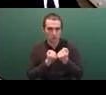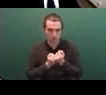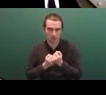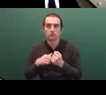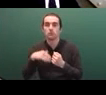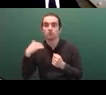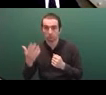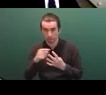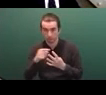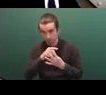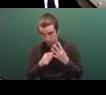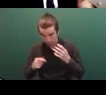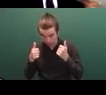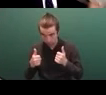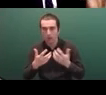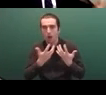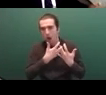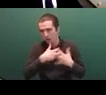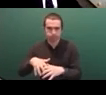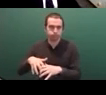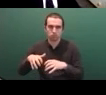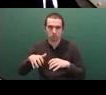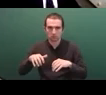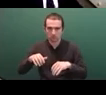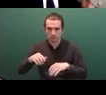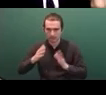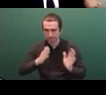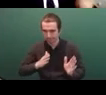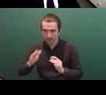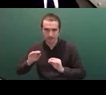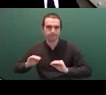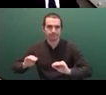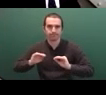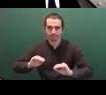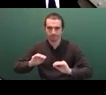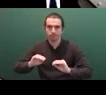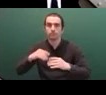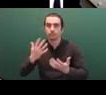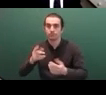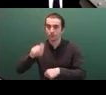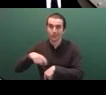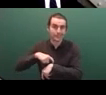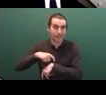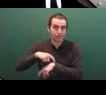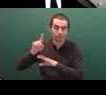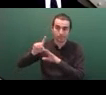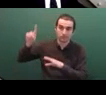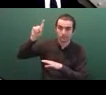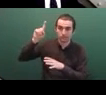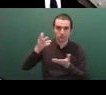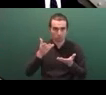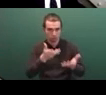are very used to modifying their lessons to enhance their pupils' learning. In fact, most teachers do about 700 or 800 adjustments a